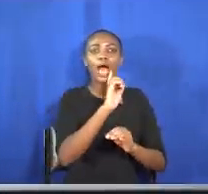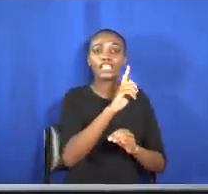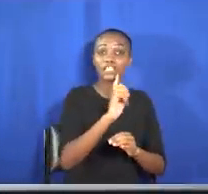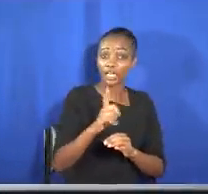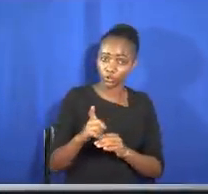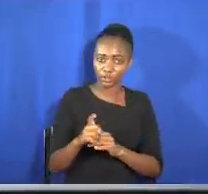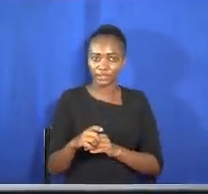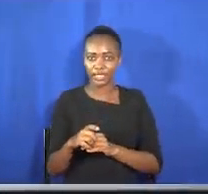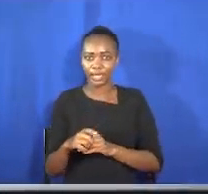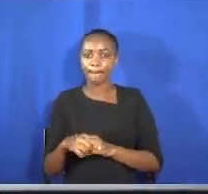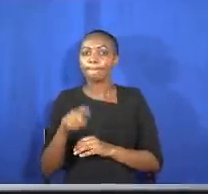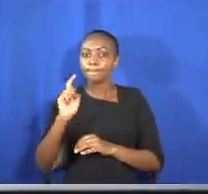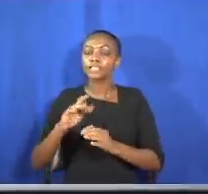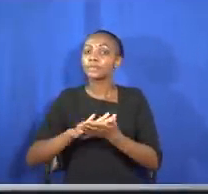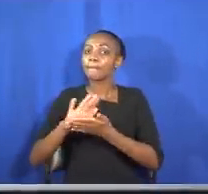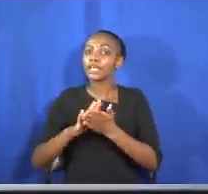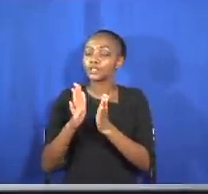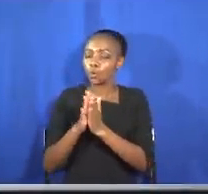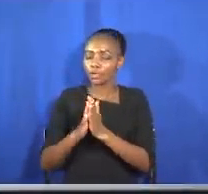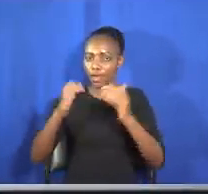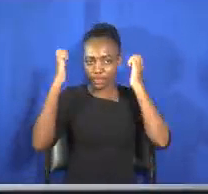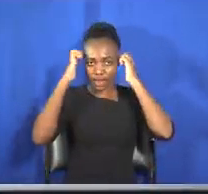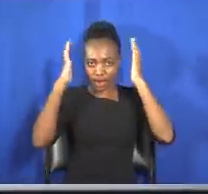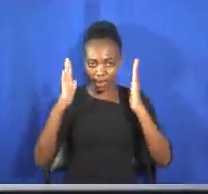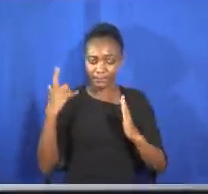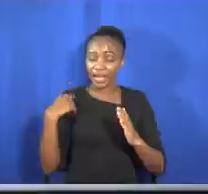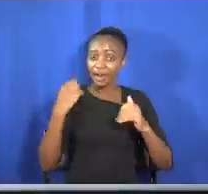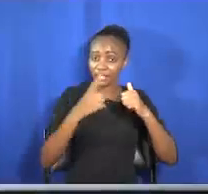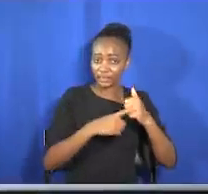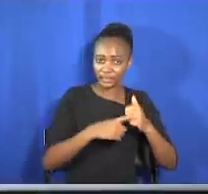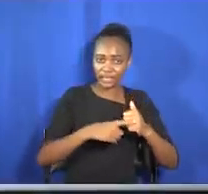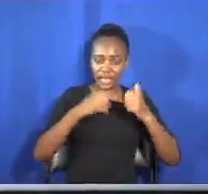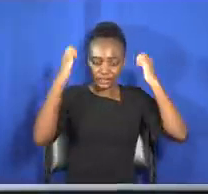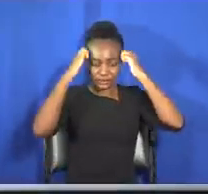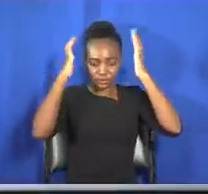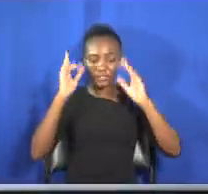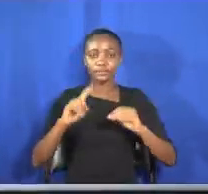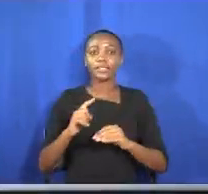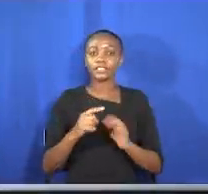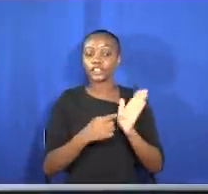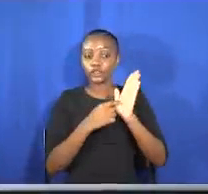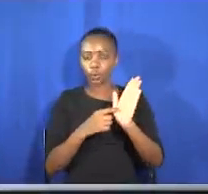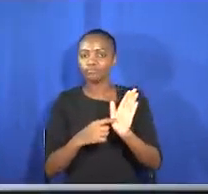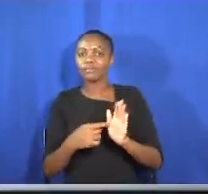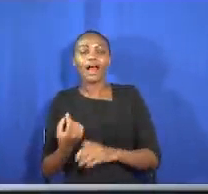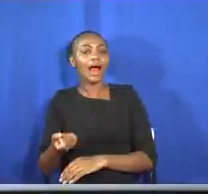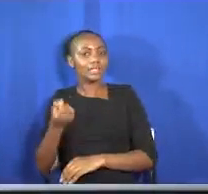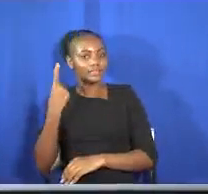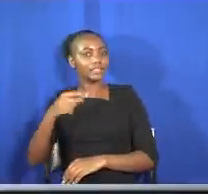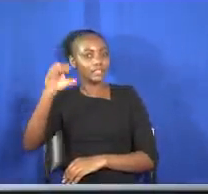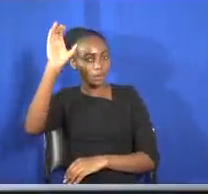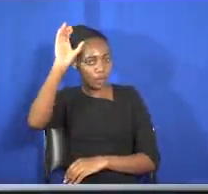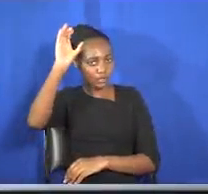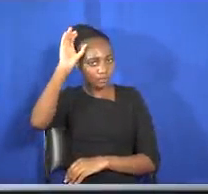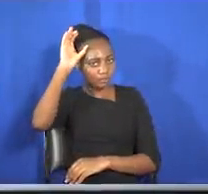should be at the pace of the learner. 6, learners demonstrate mastery of competencies. So by the end